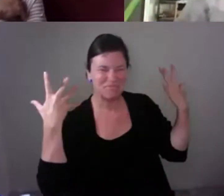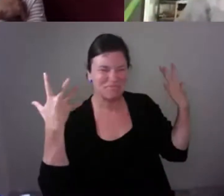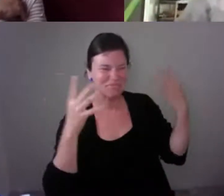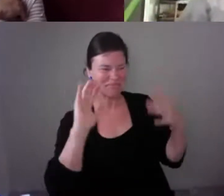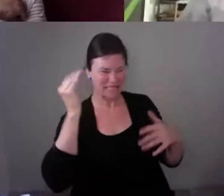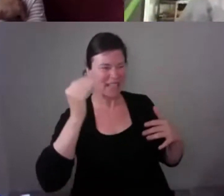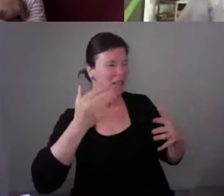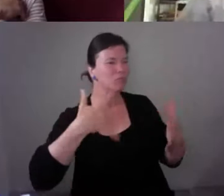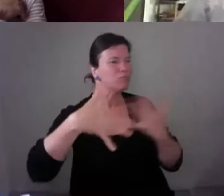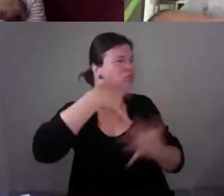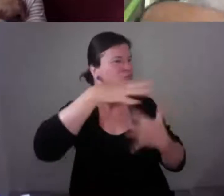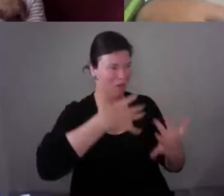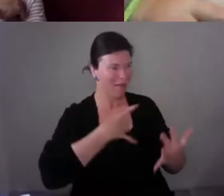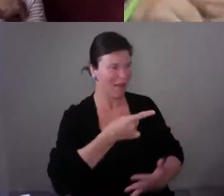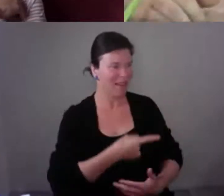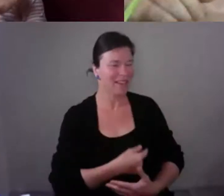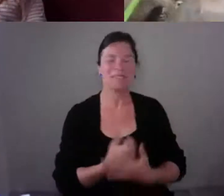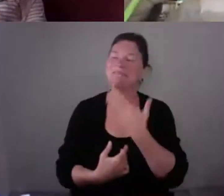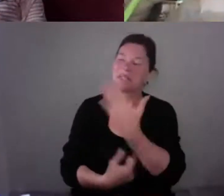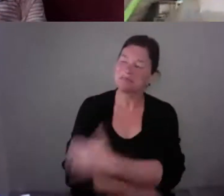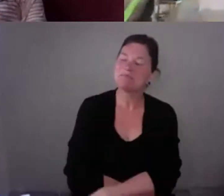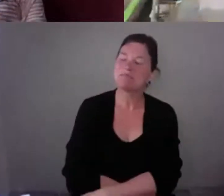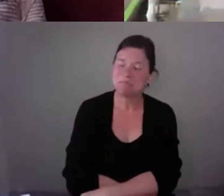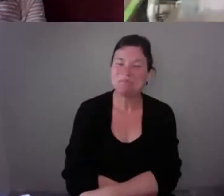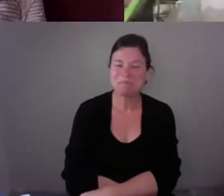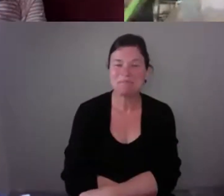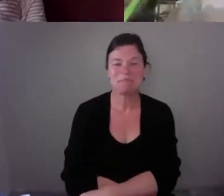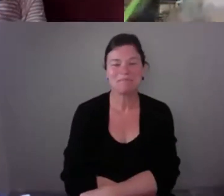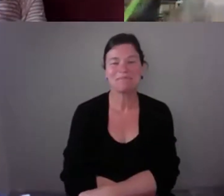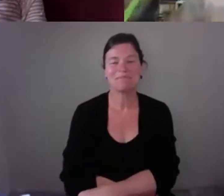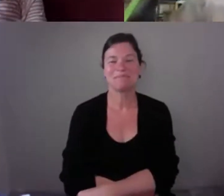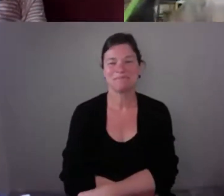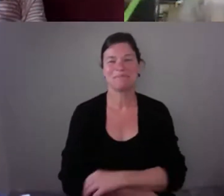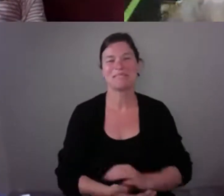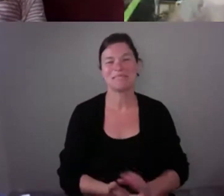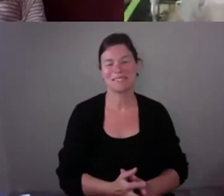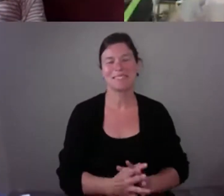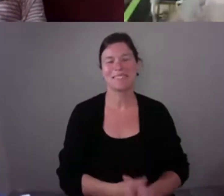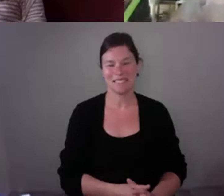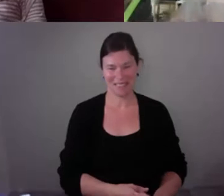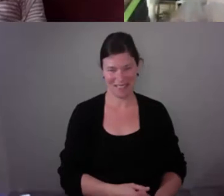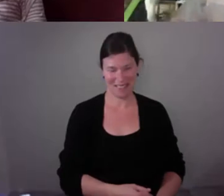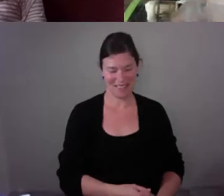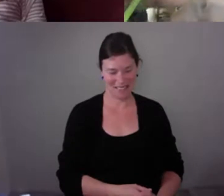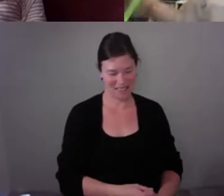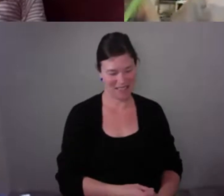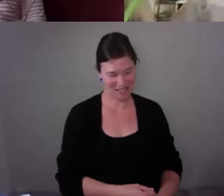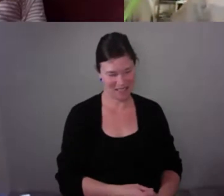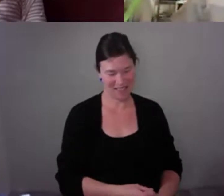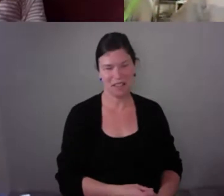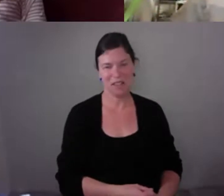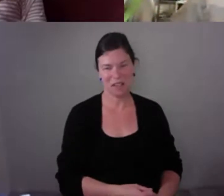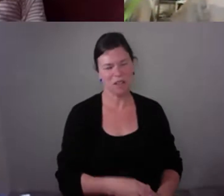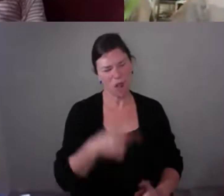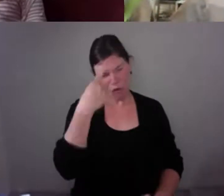and a lot of fun. Thank you. So so what are classes like for